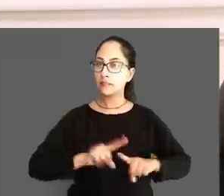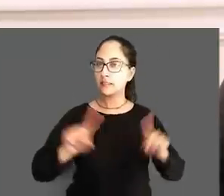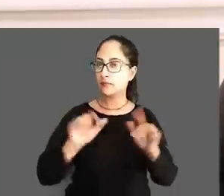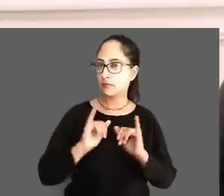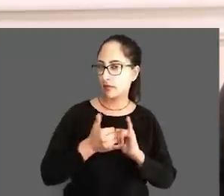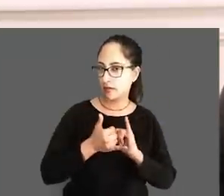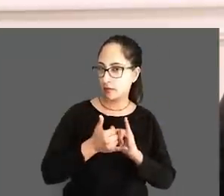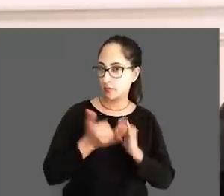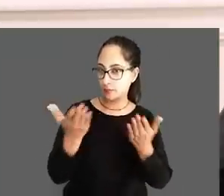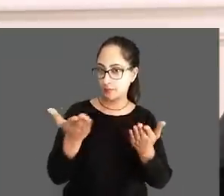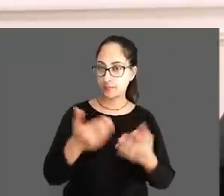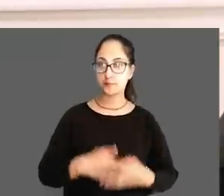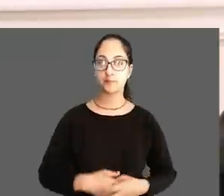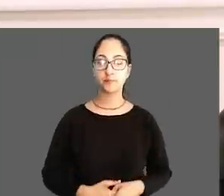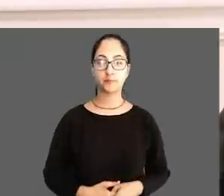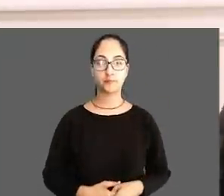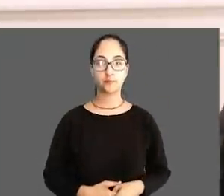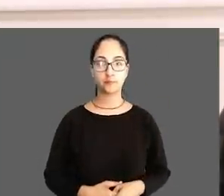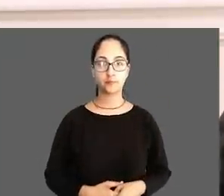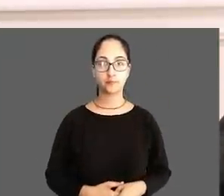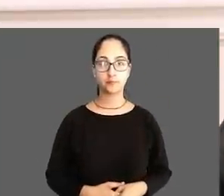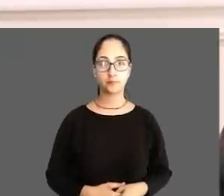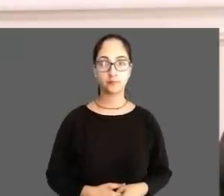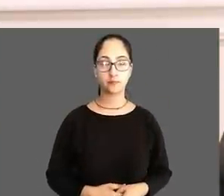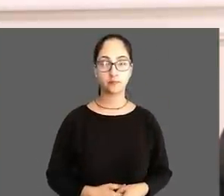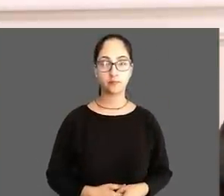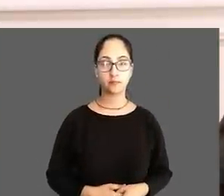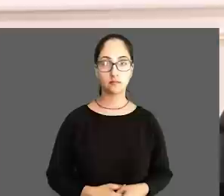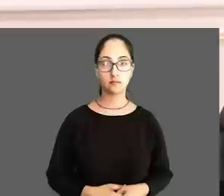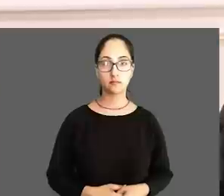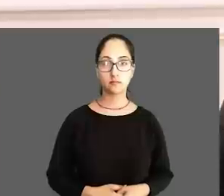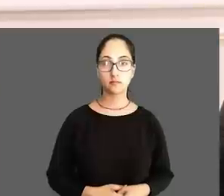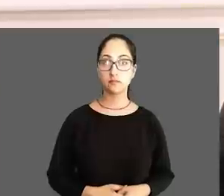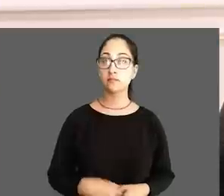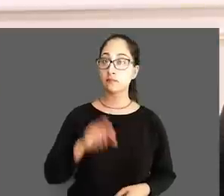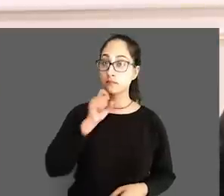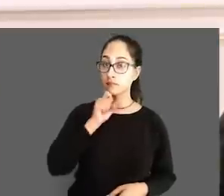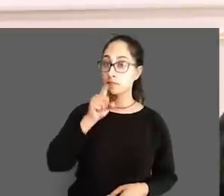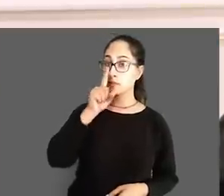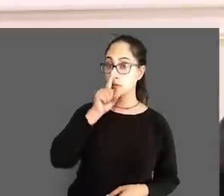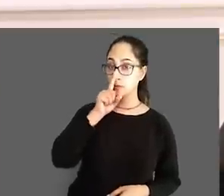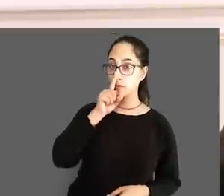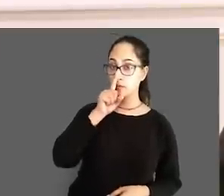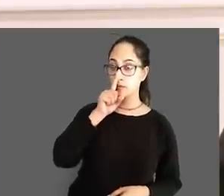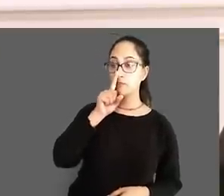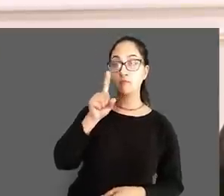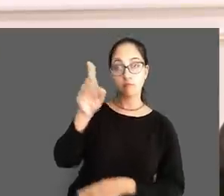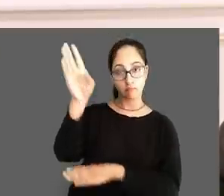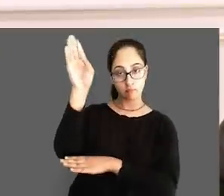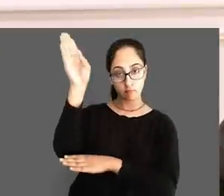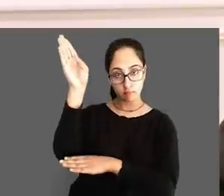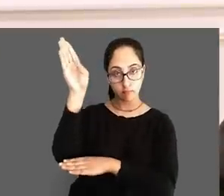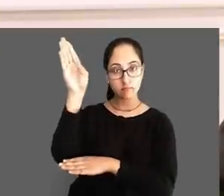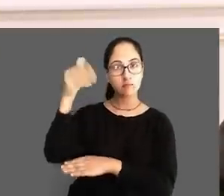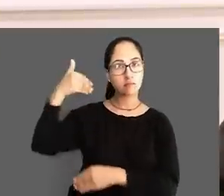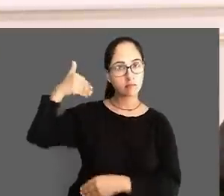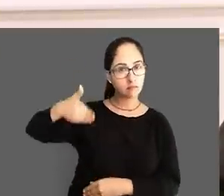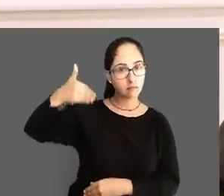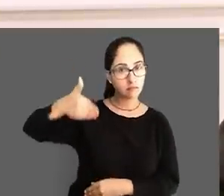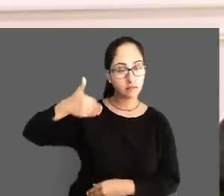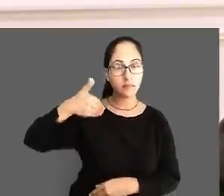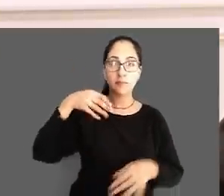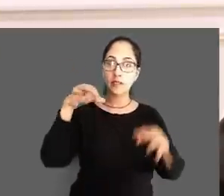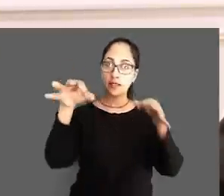Yeah, so Maulana Hazram has actually spoken about the difference between these two places of prayer a